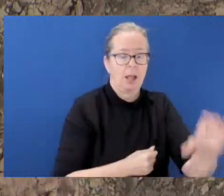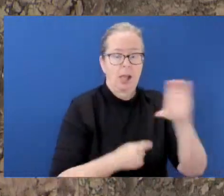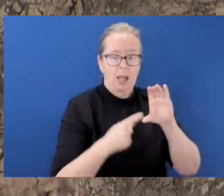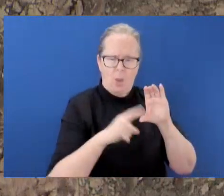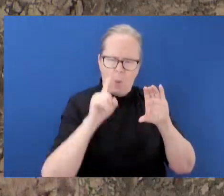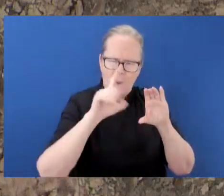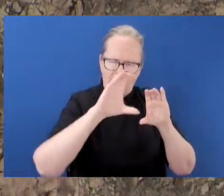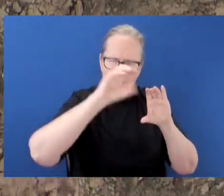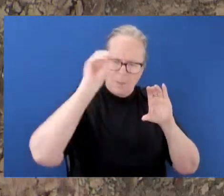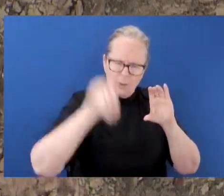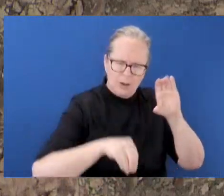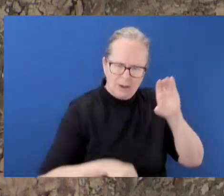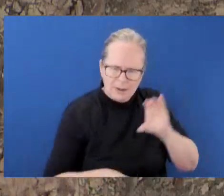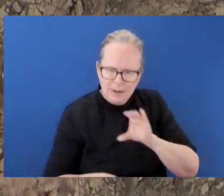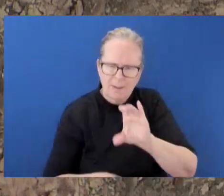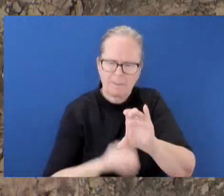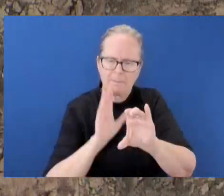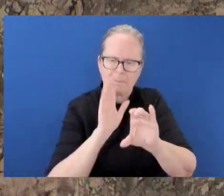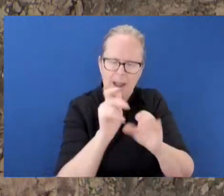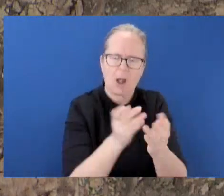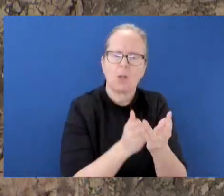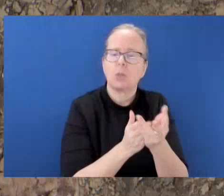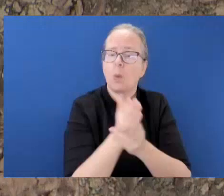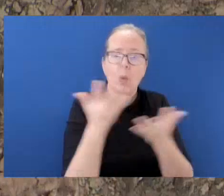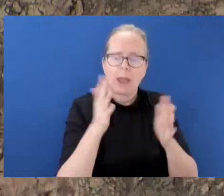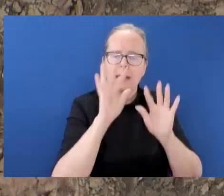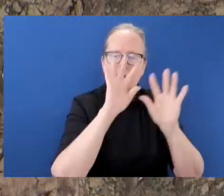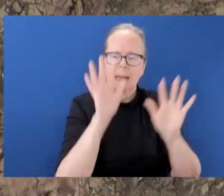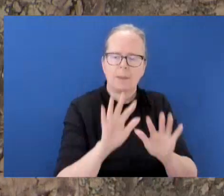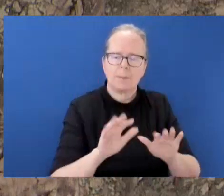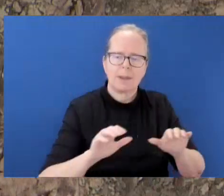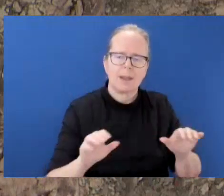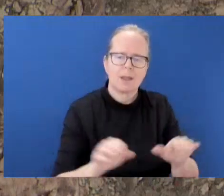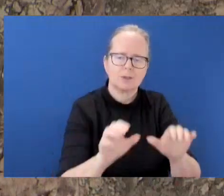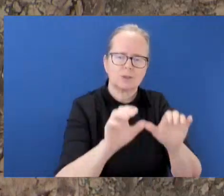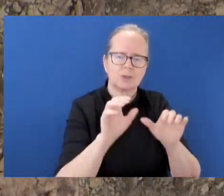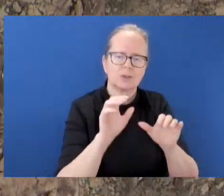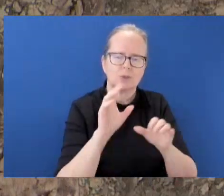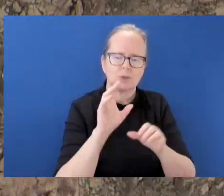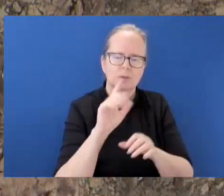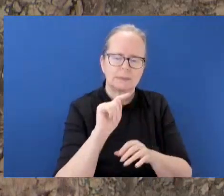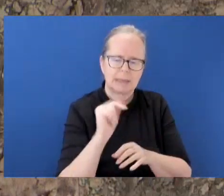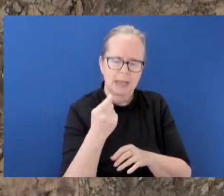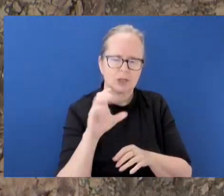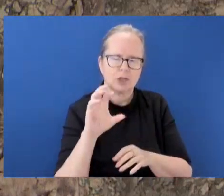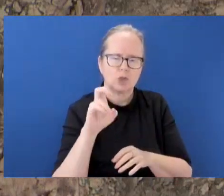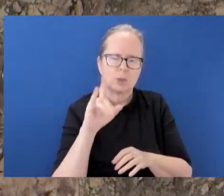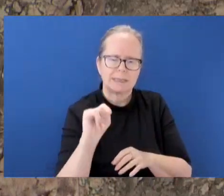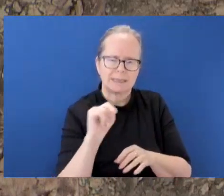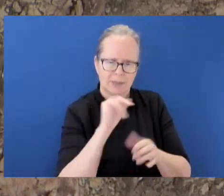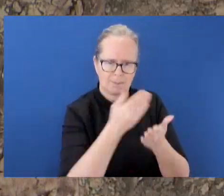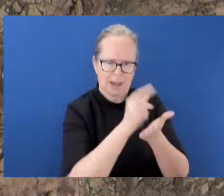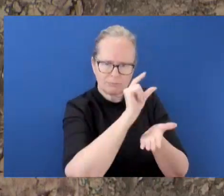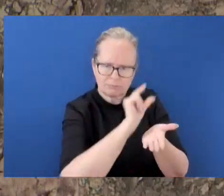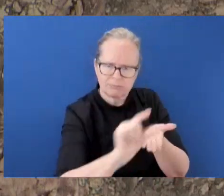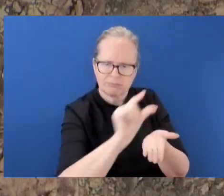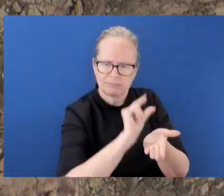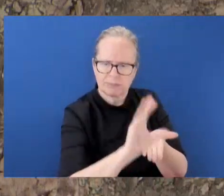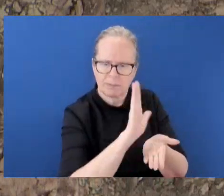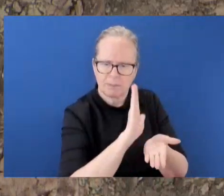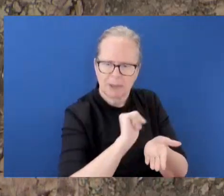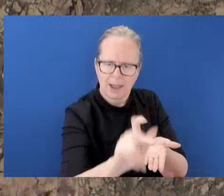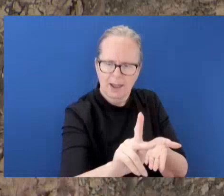Credit. Mr. Speaker, the help does not stop here, and we are going to continue to stand up for British Columbians each and every day. Given the